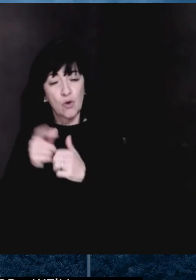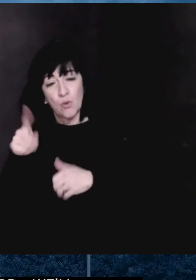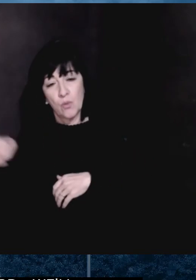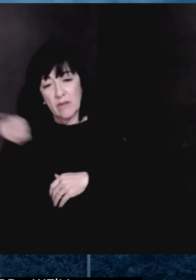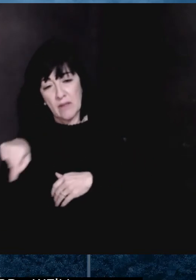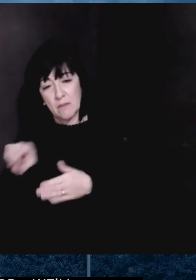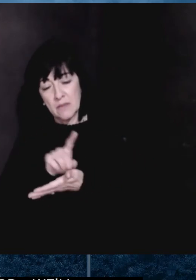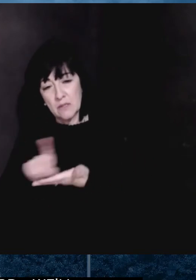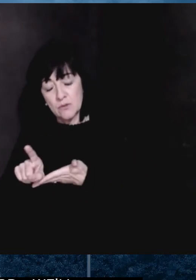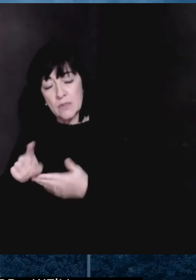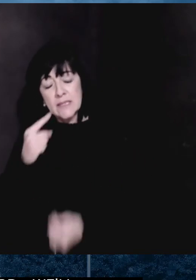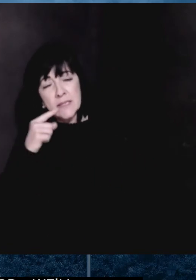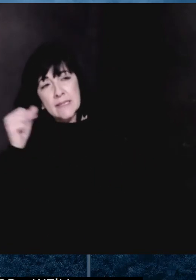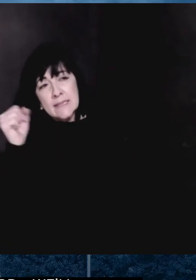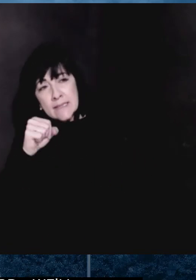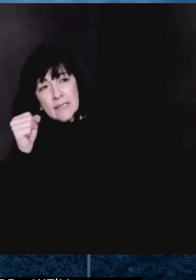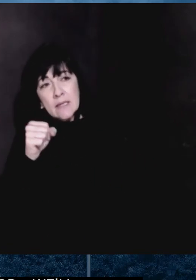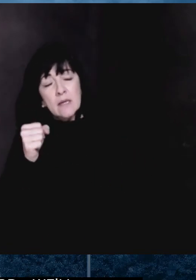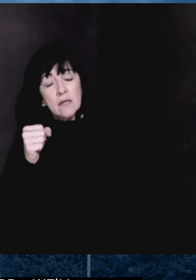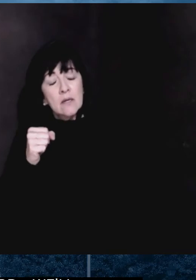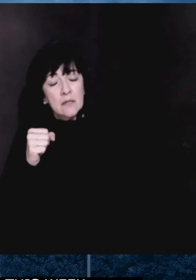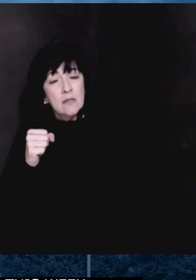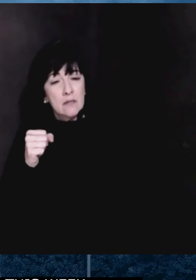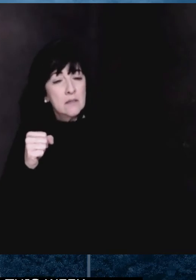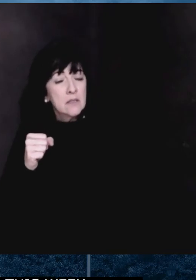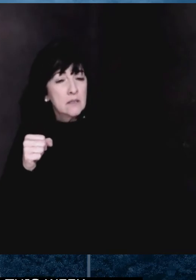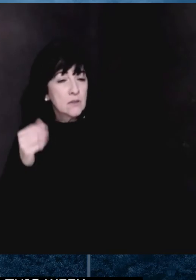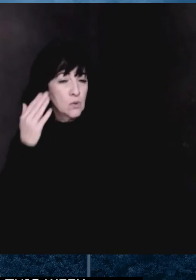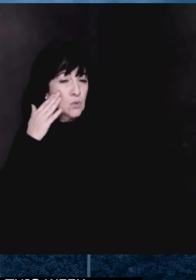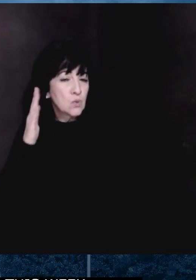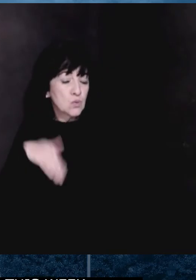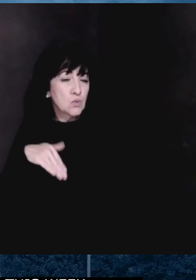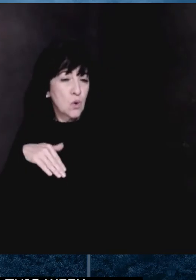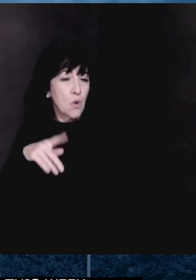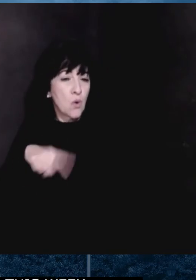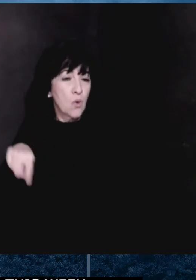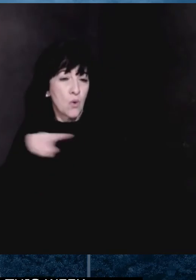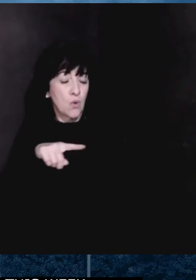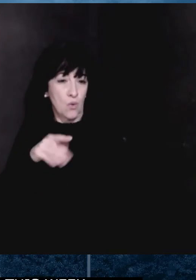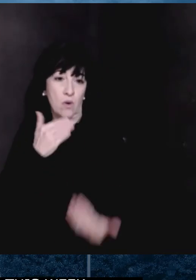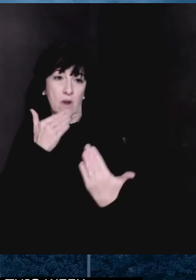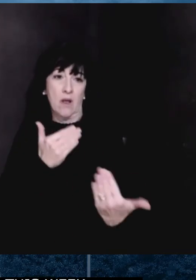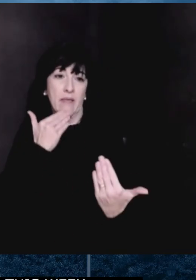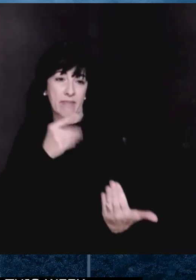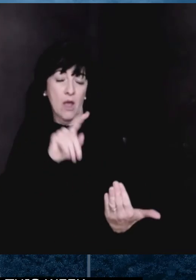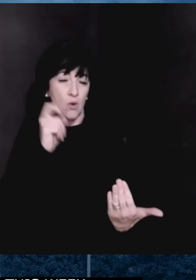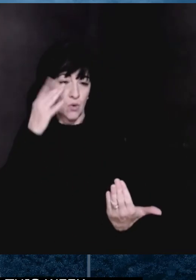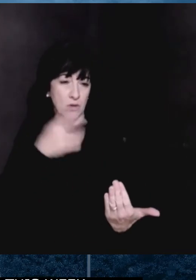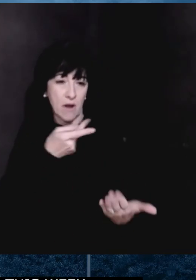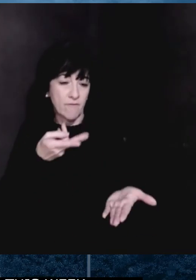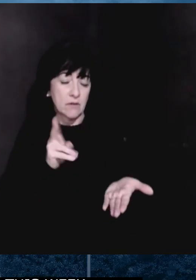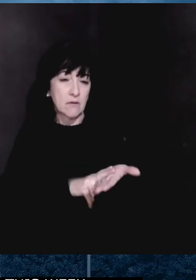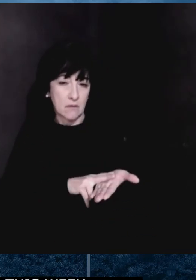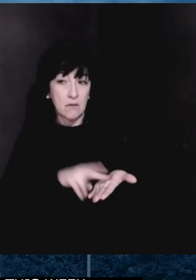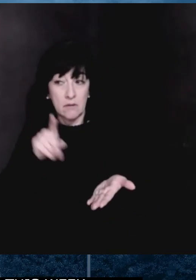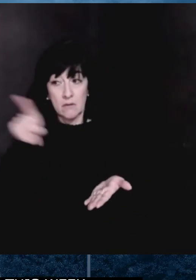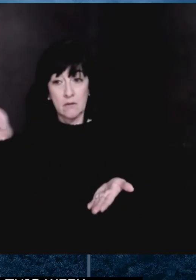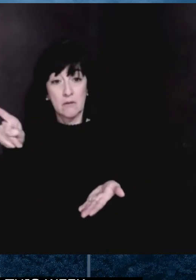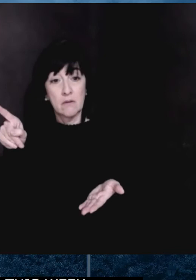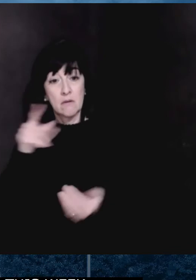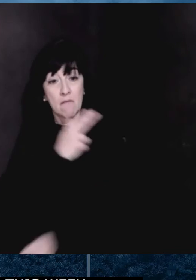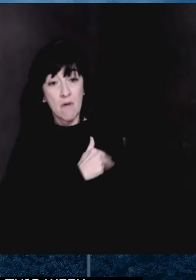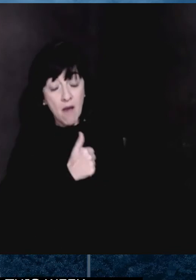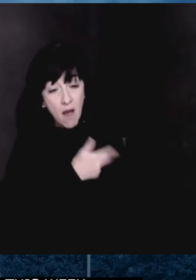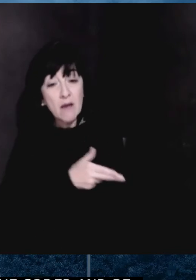Yeah, I know. We know they were grateful for the order to be able to hire